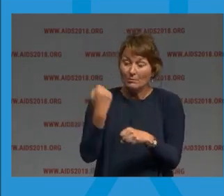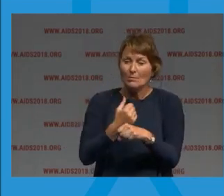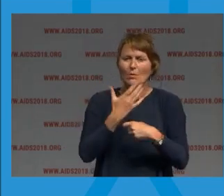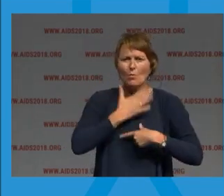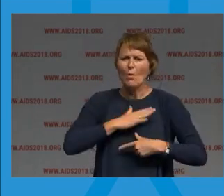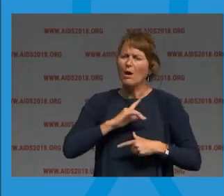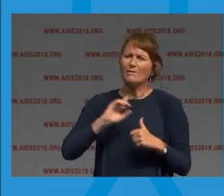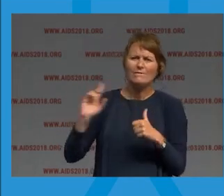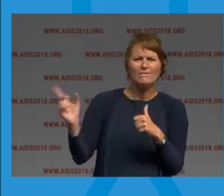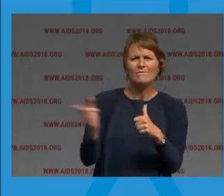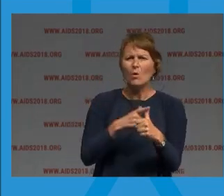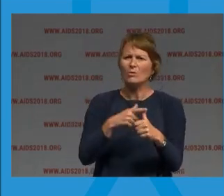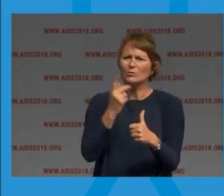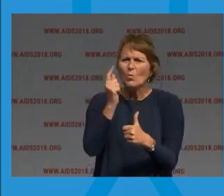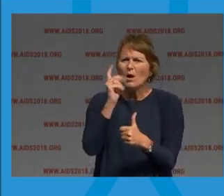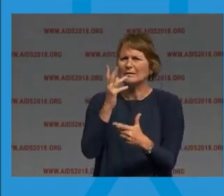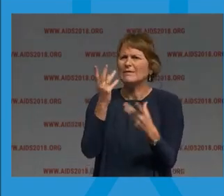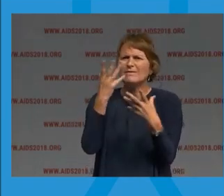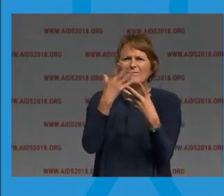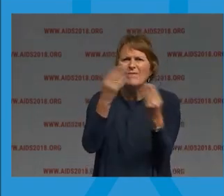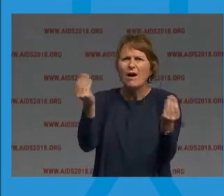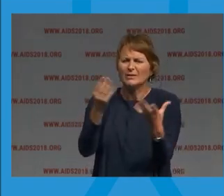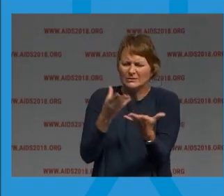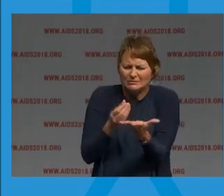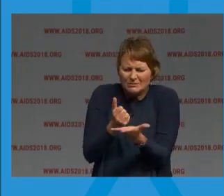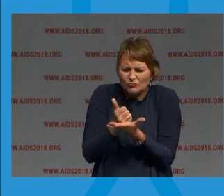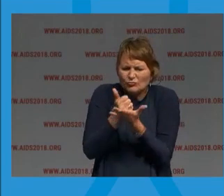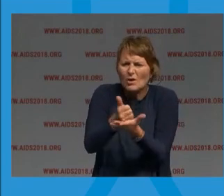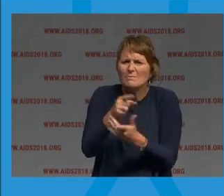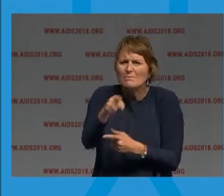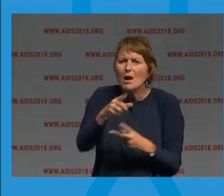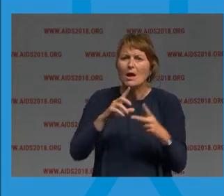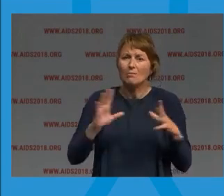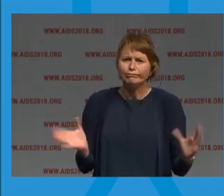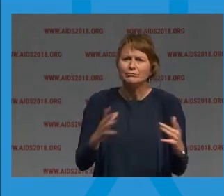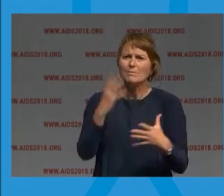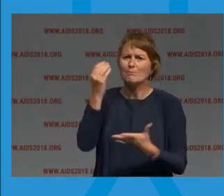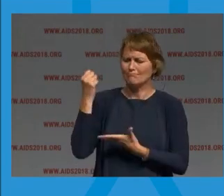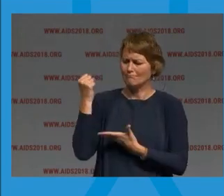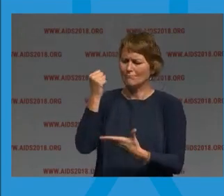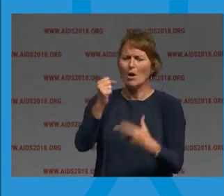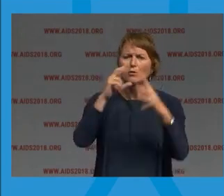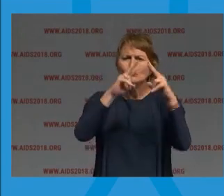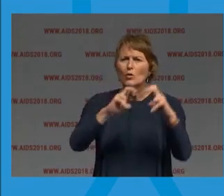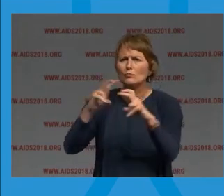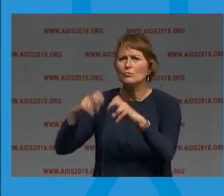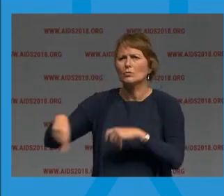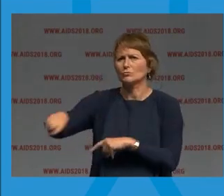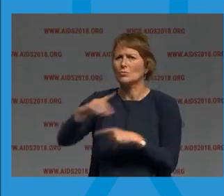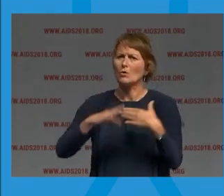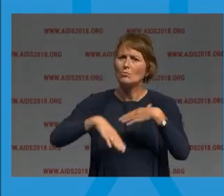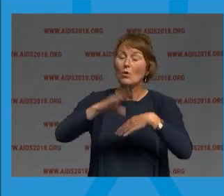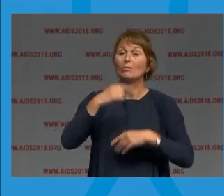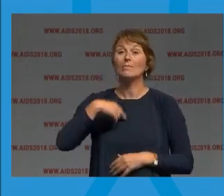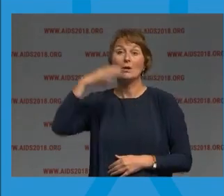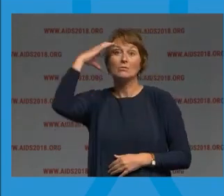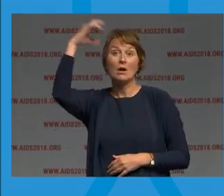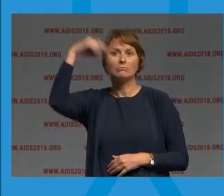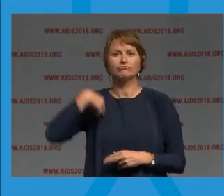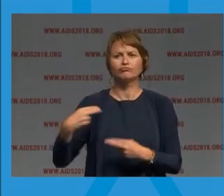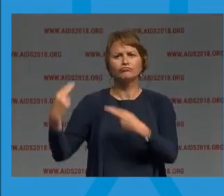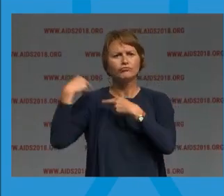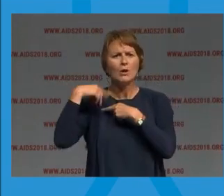treatment and research. And the work to make the world's governments play their full role in tackling